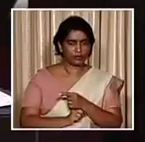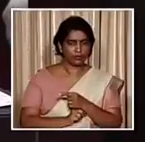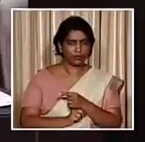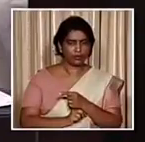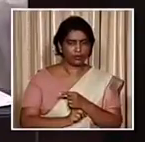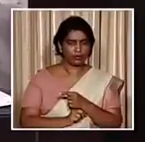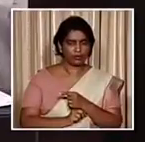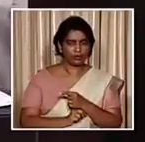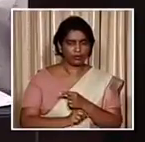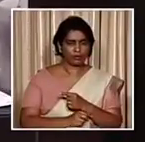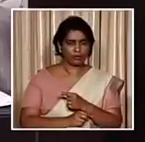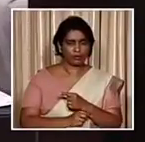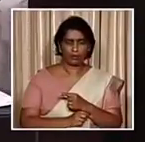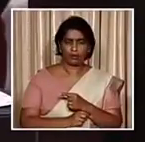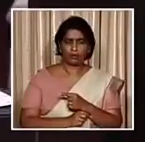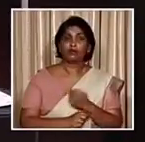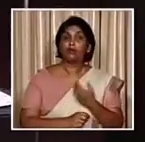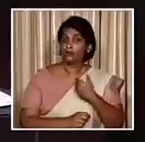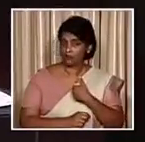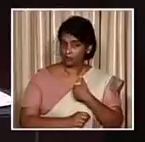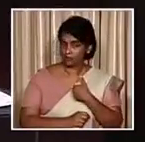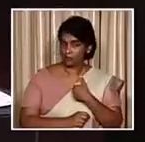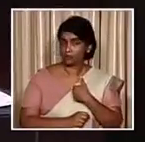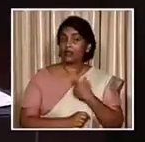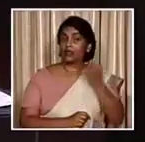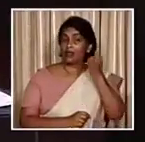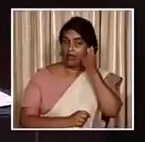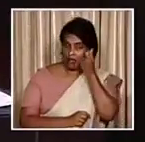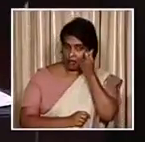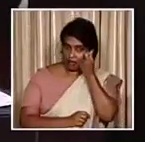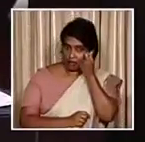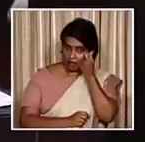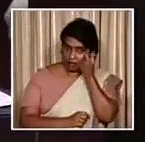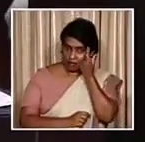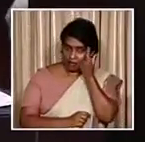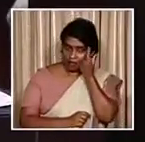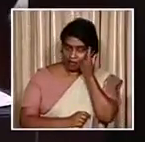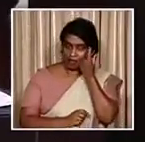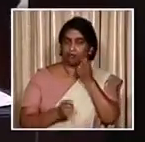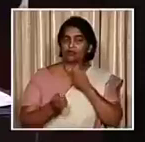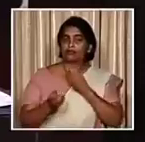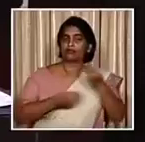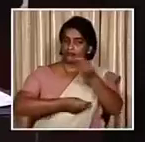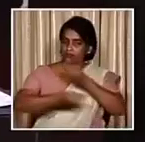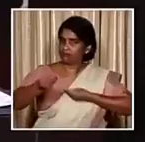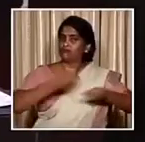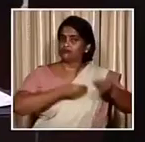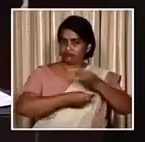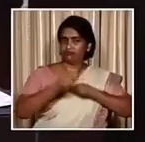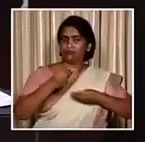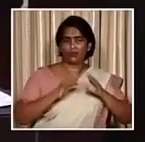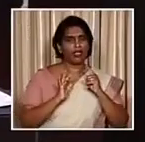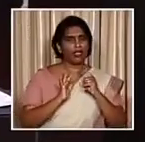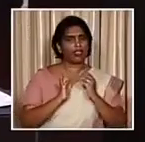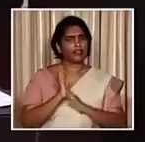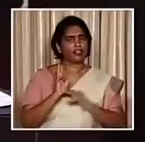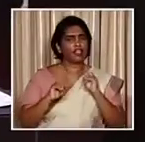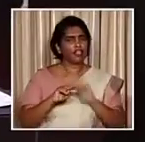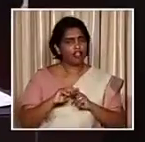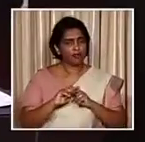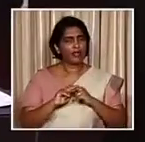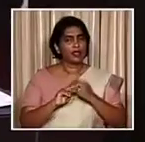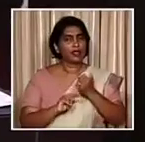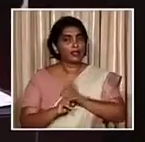with exchanging ideas with a pro-IMF president. Yes, very good. But the pro-IMF president. Oh, Sabanayak Tuma.